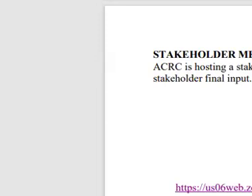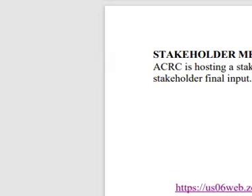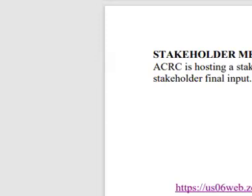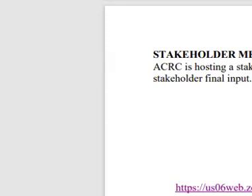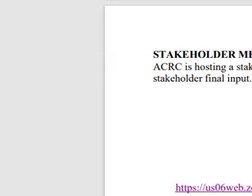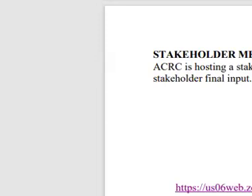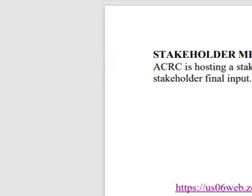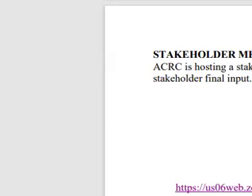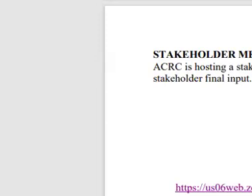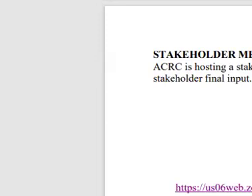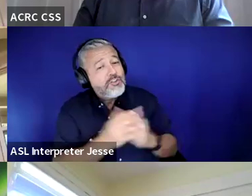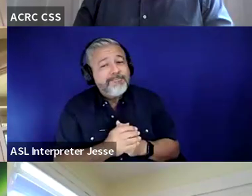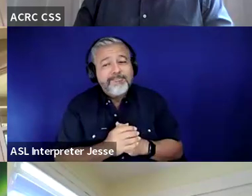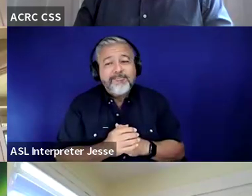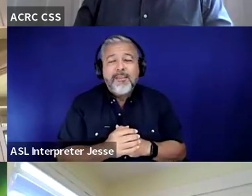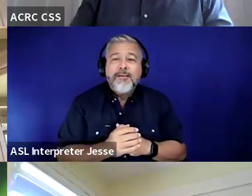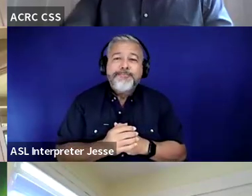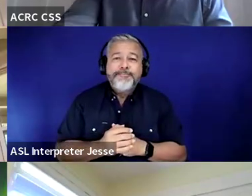much. Yes.